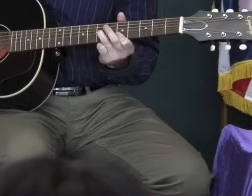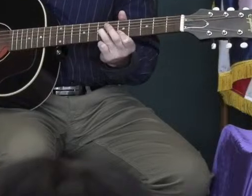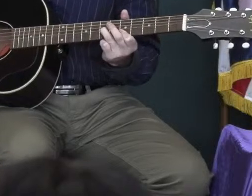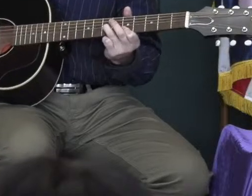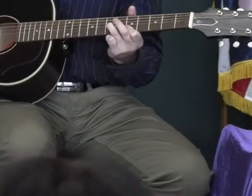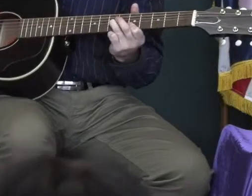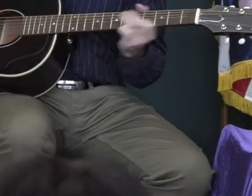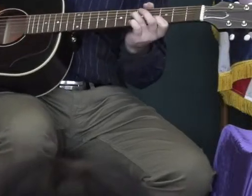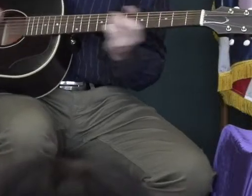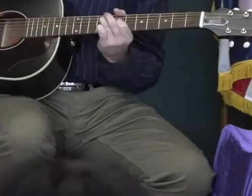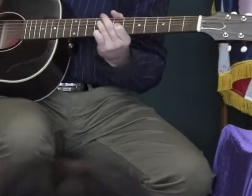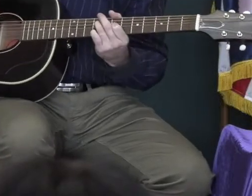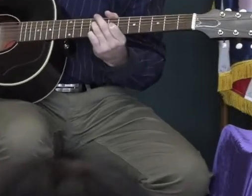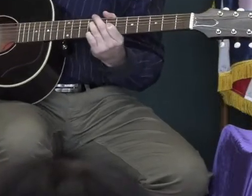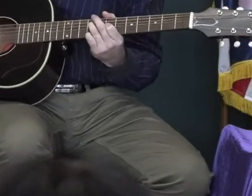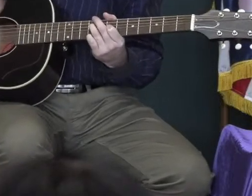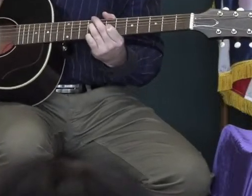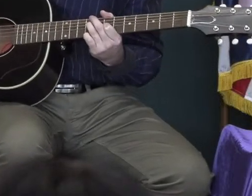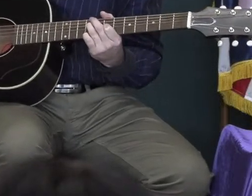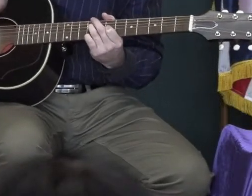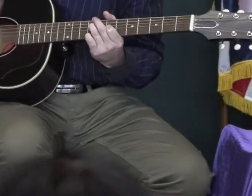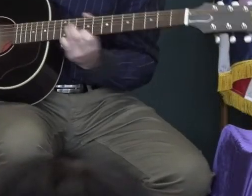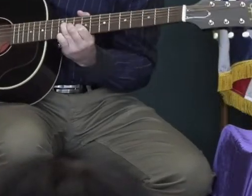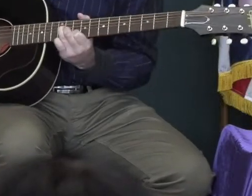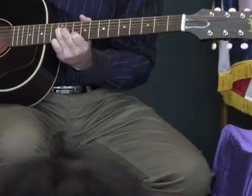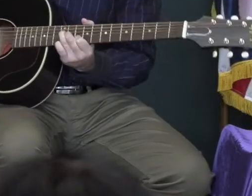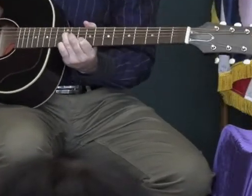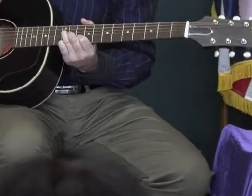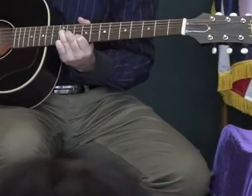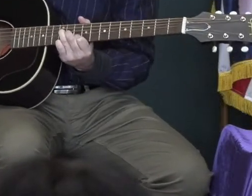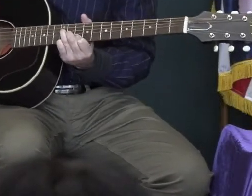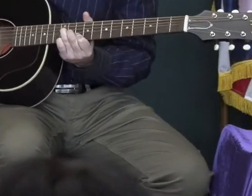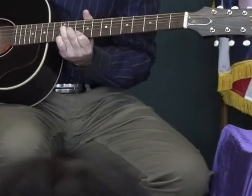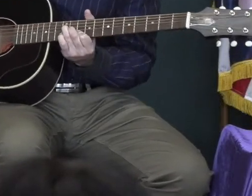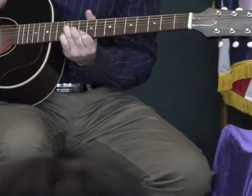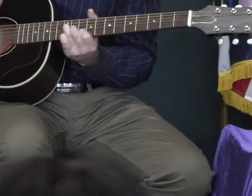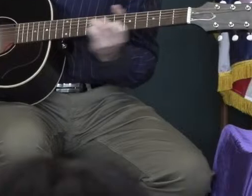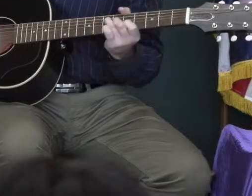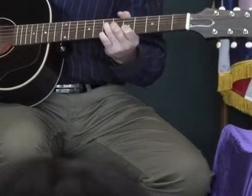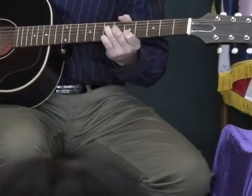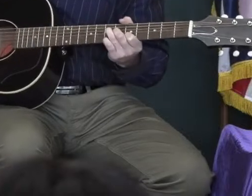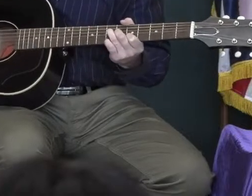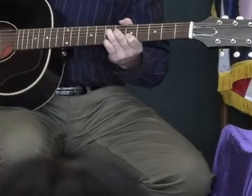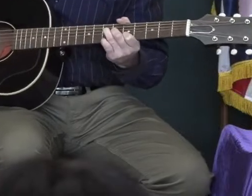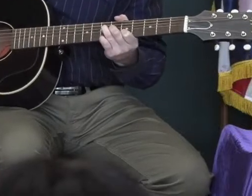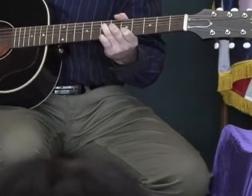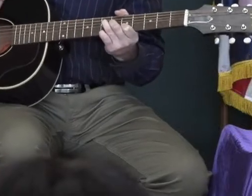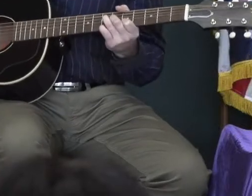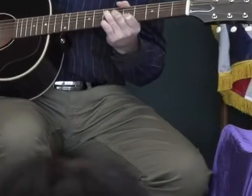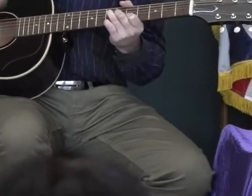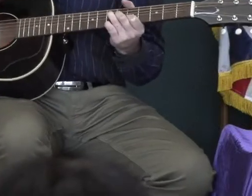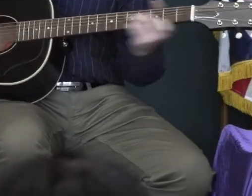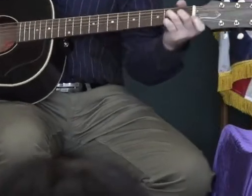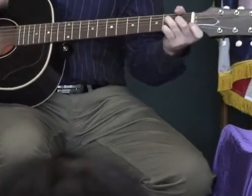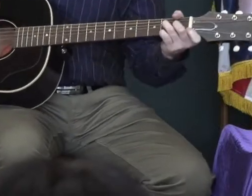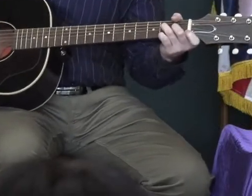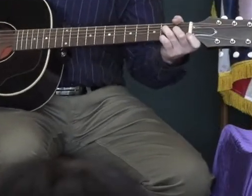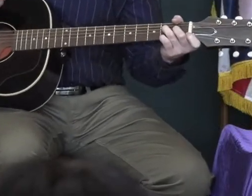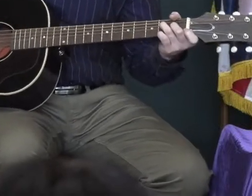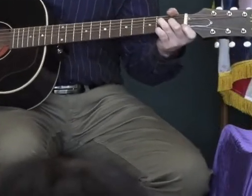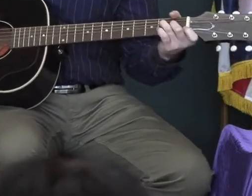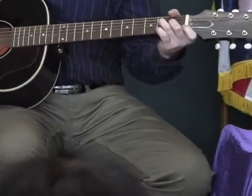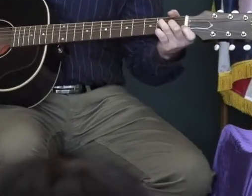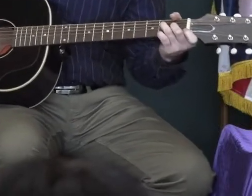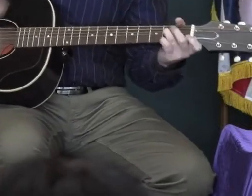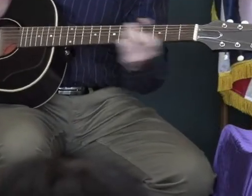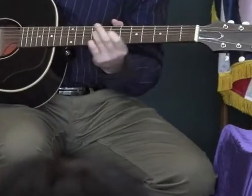the same. Torn memories, born tragedy, was the cost in the